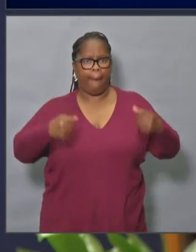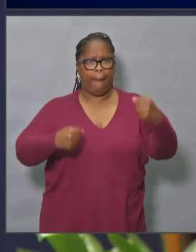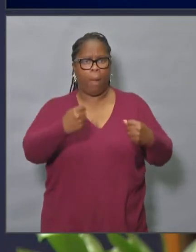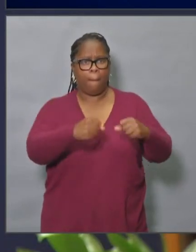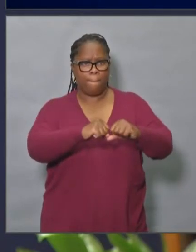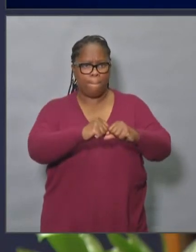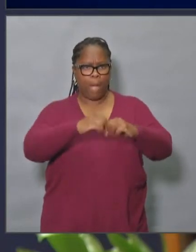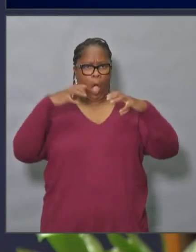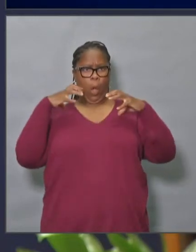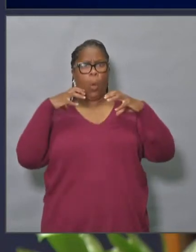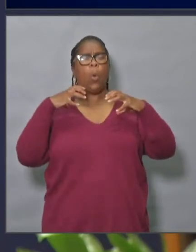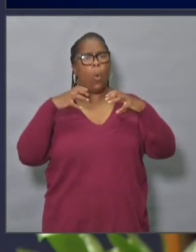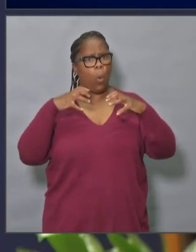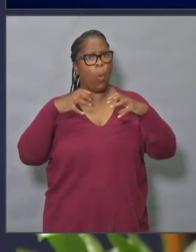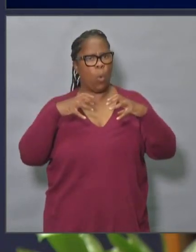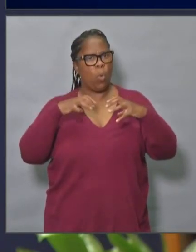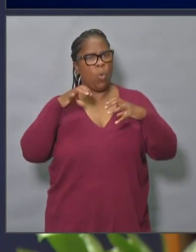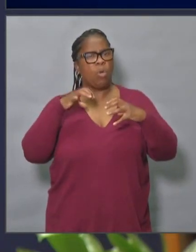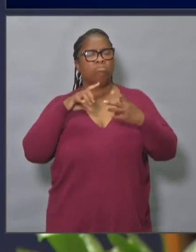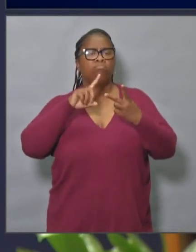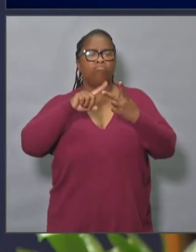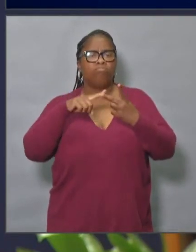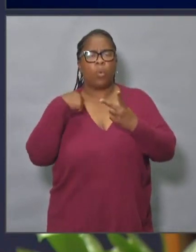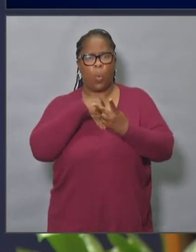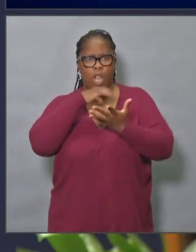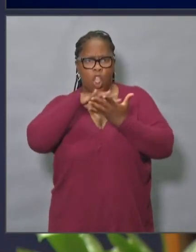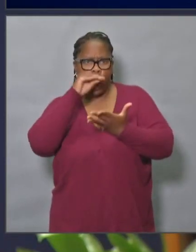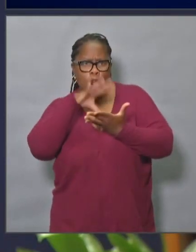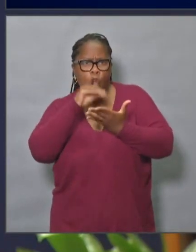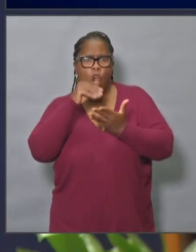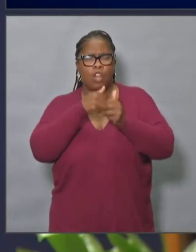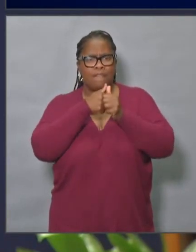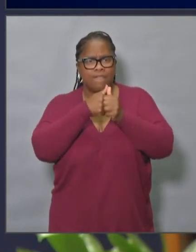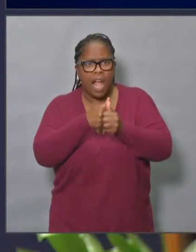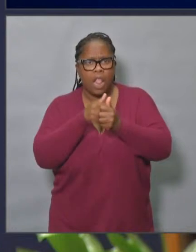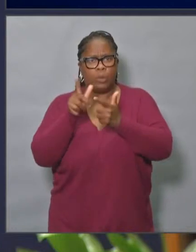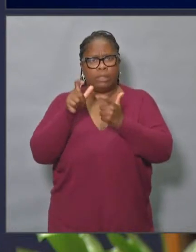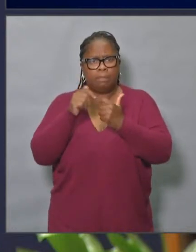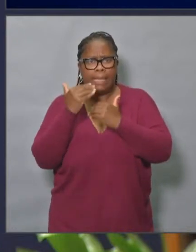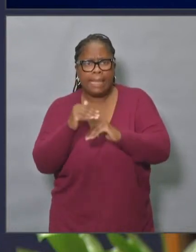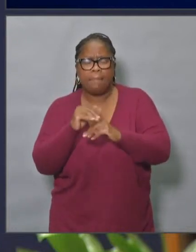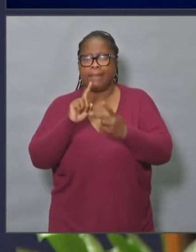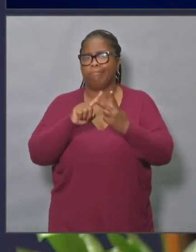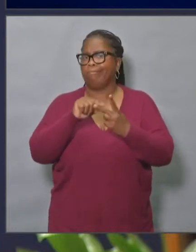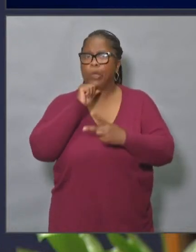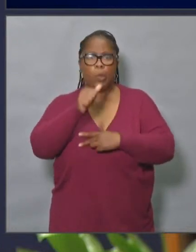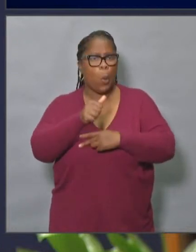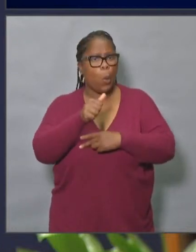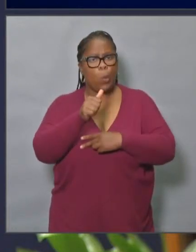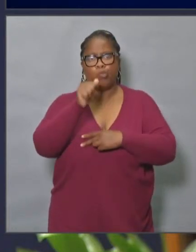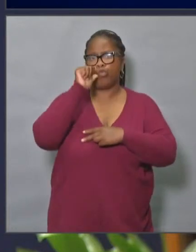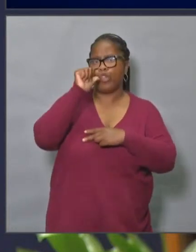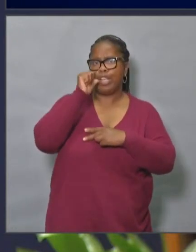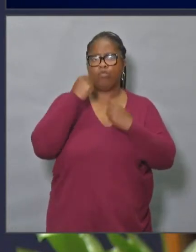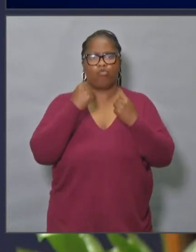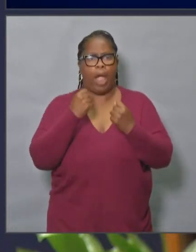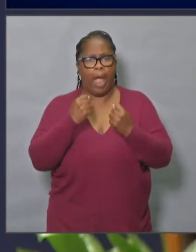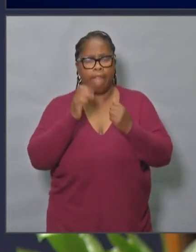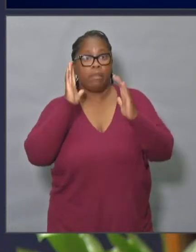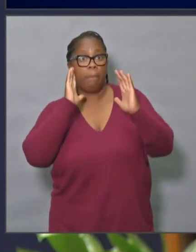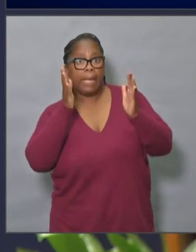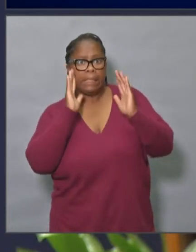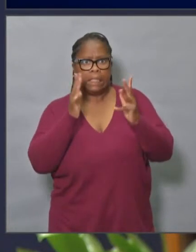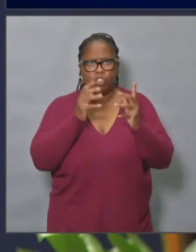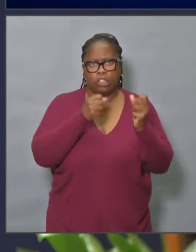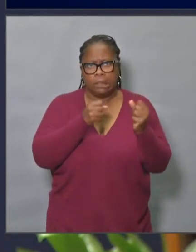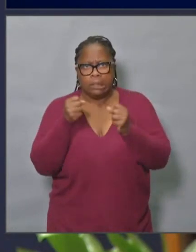when we learn to drive to be able to minimize the risk. We follow the speed limit, we don't drink and drive, we pay attention, and we follow traffic